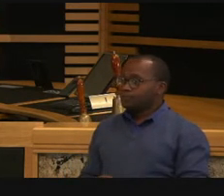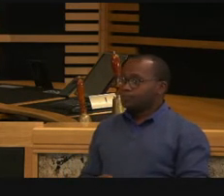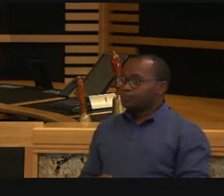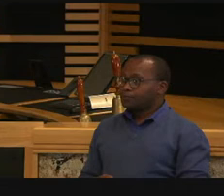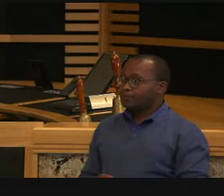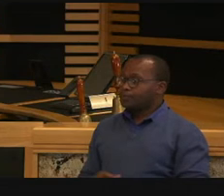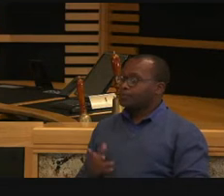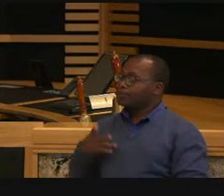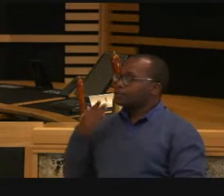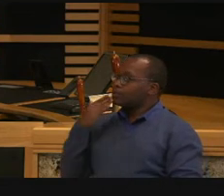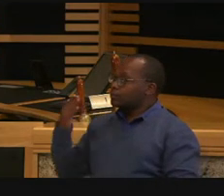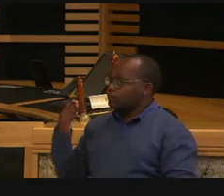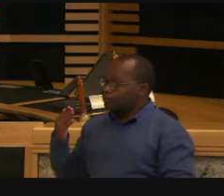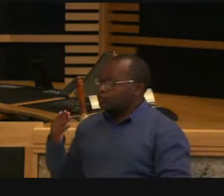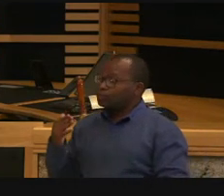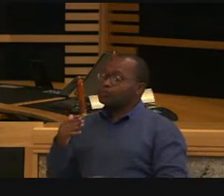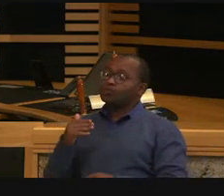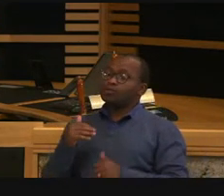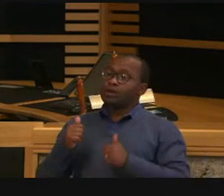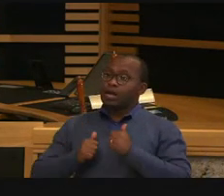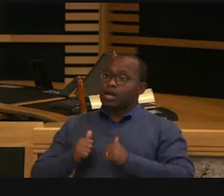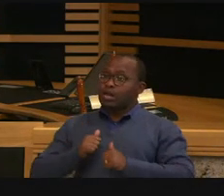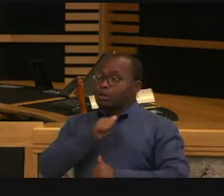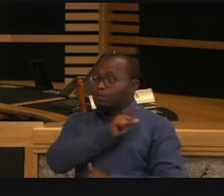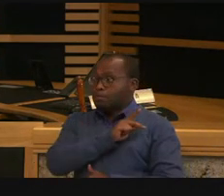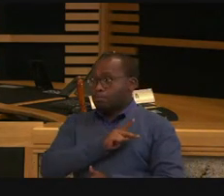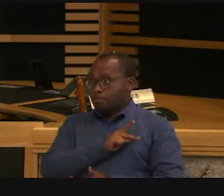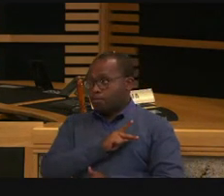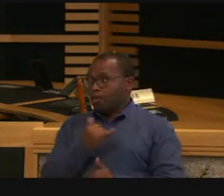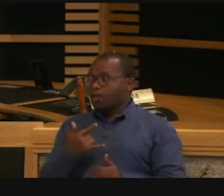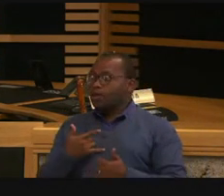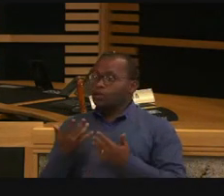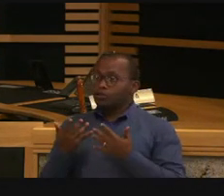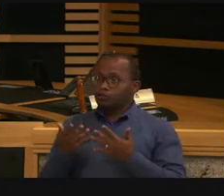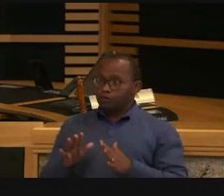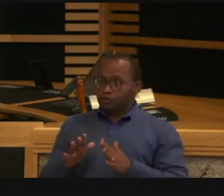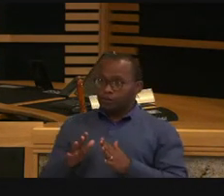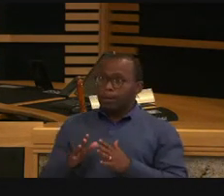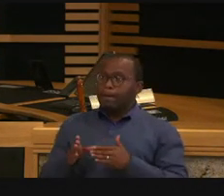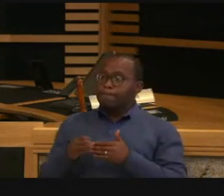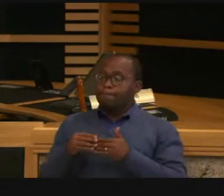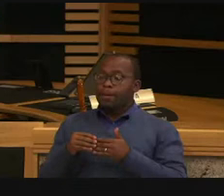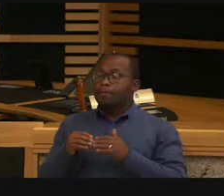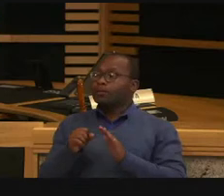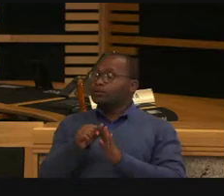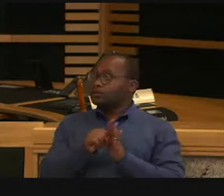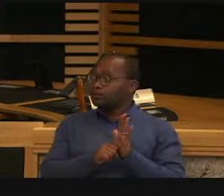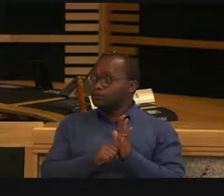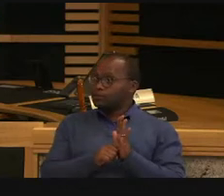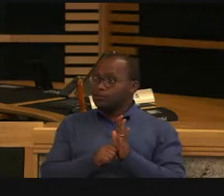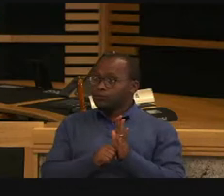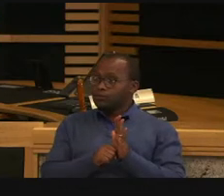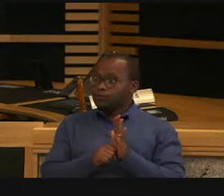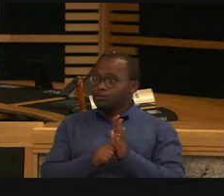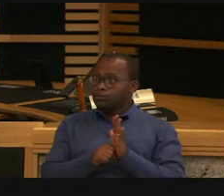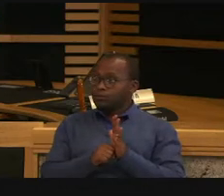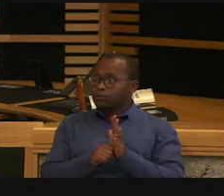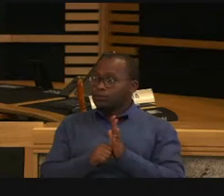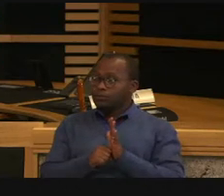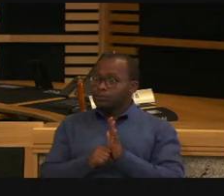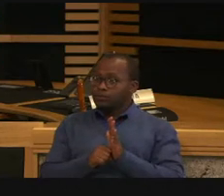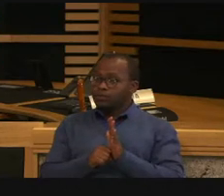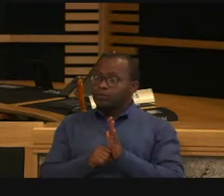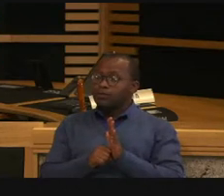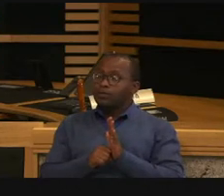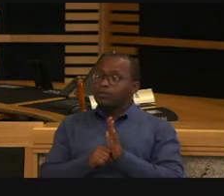thank you very much. I think you have sufficiently covered the member's statements. Honorable members, this is but one mechanism to ensure